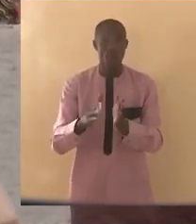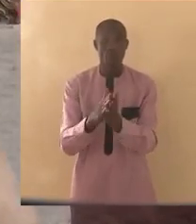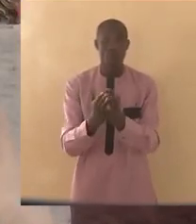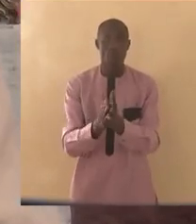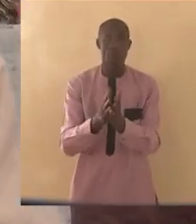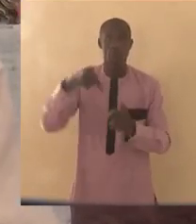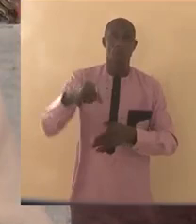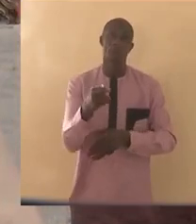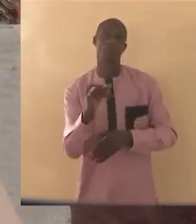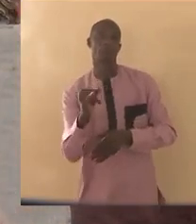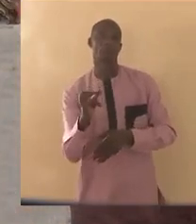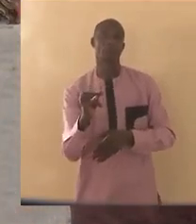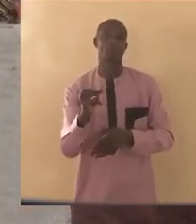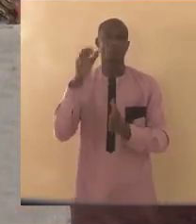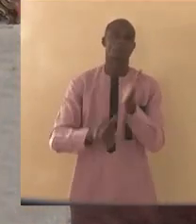of